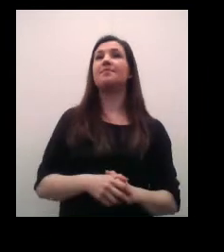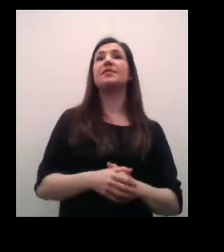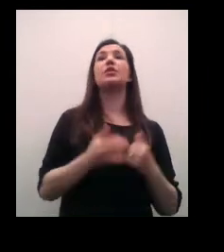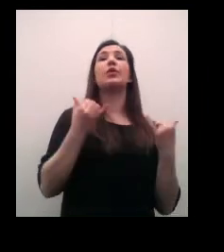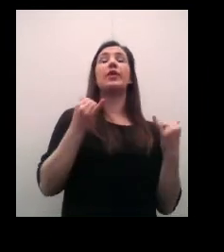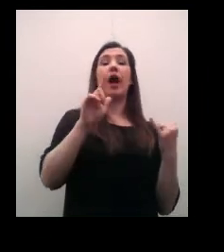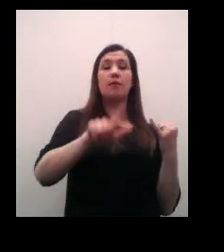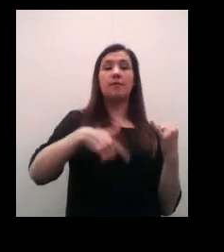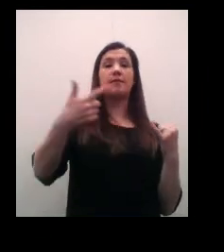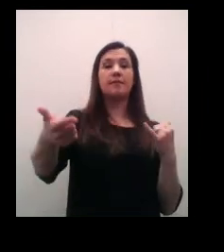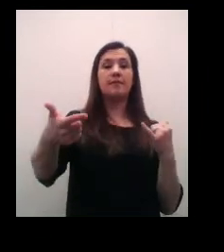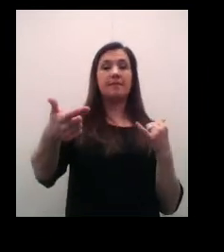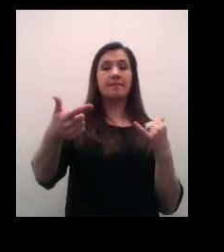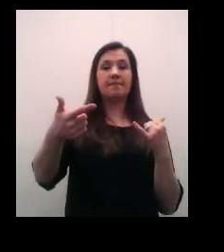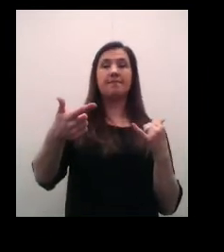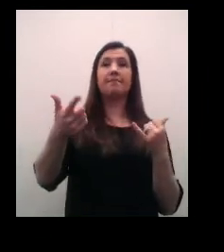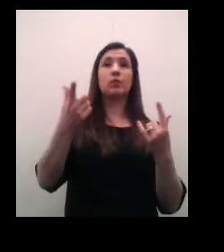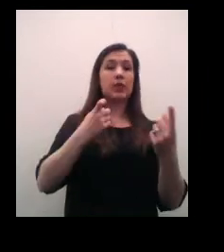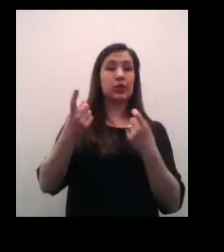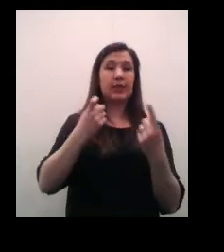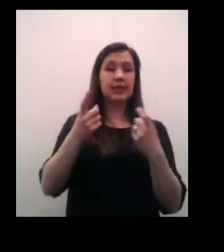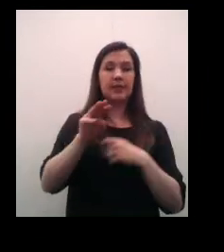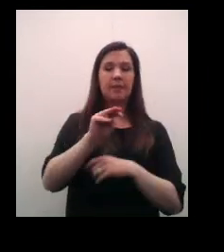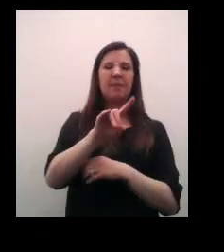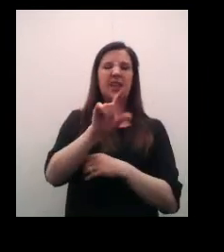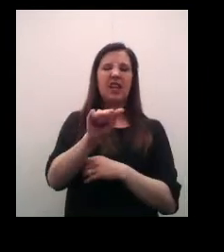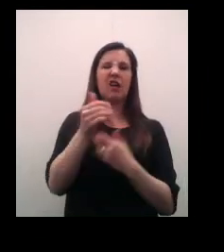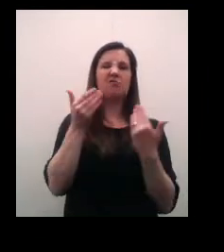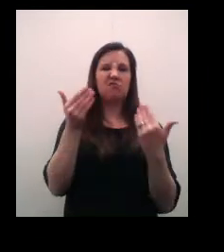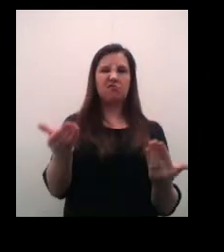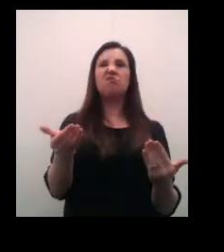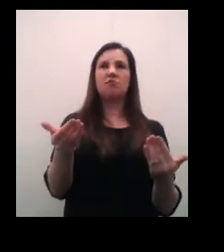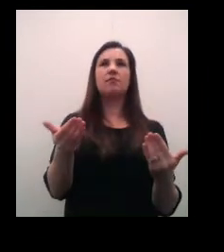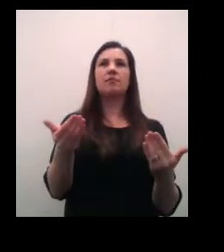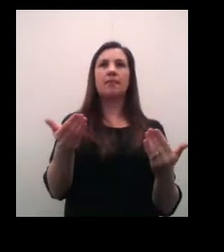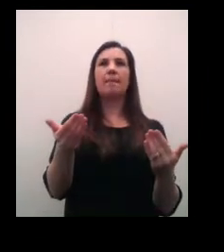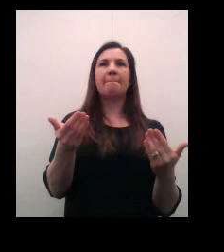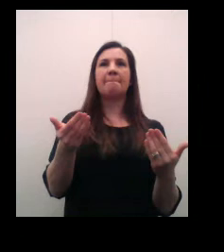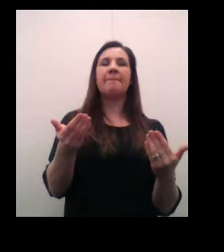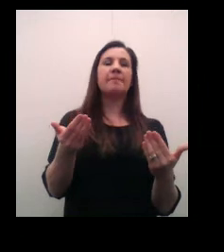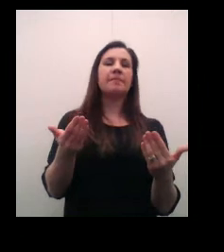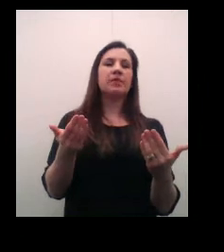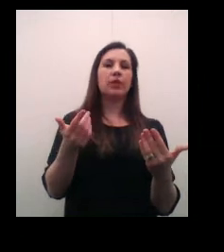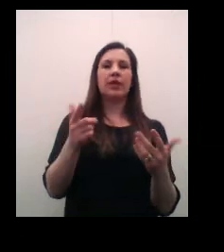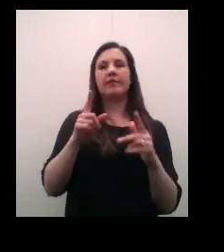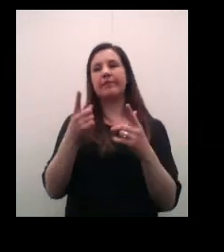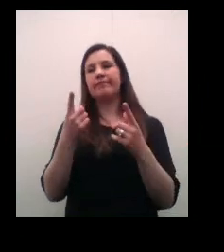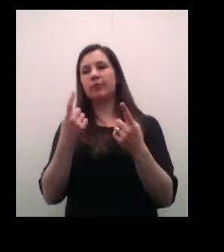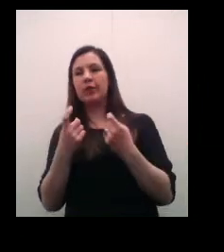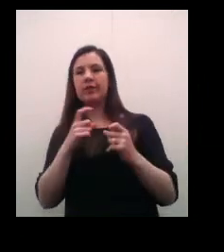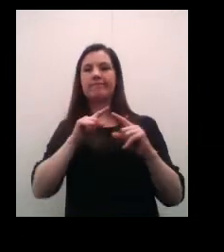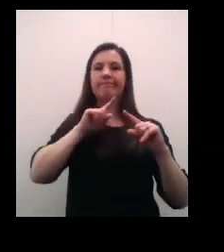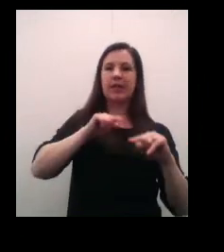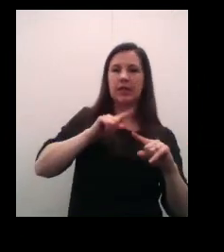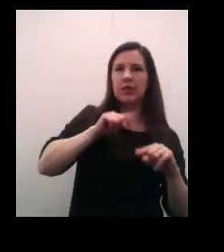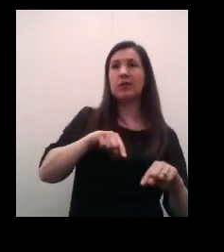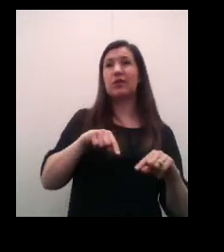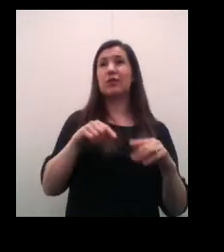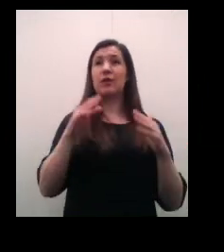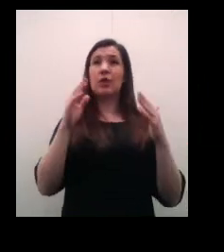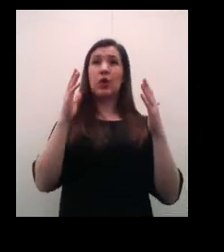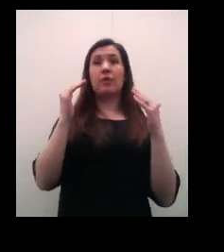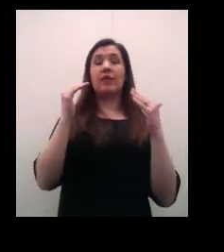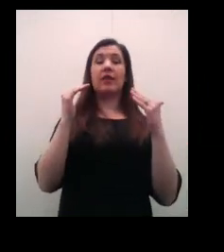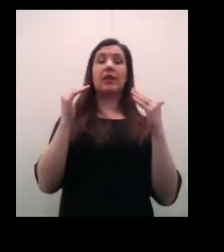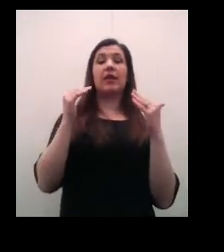turn it over to open up the lines to media so that we can have some question and answer here, and hopefully we'll be